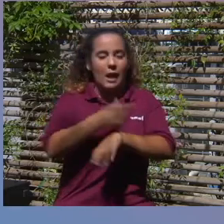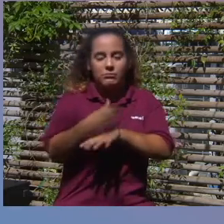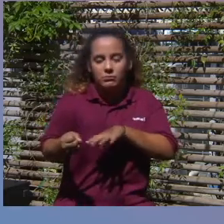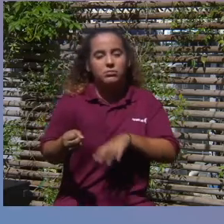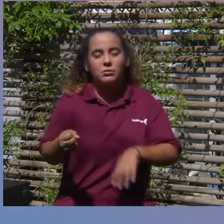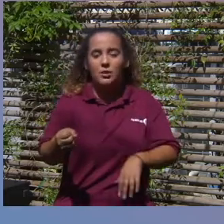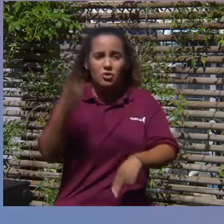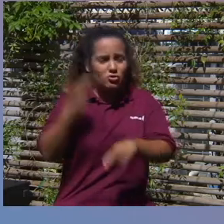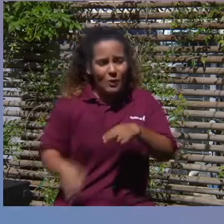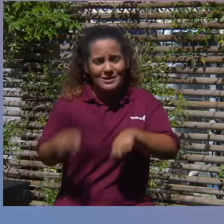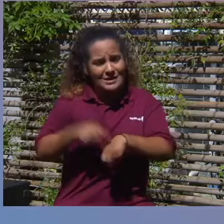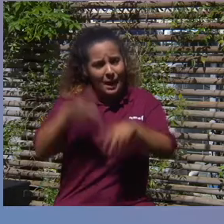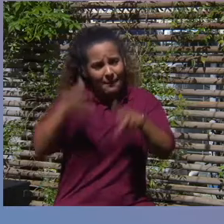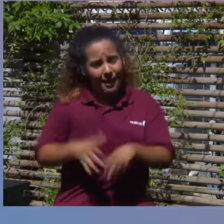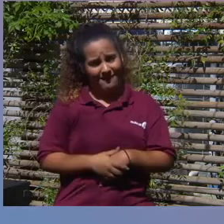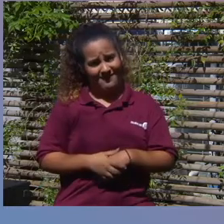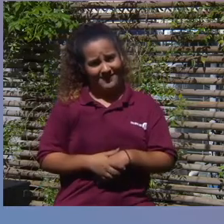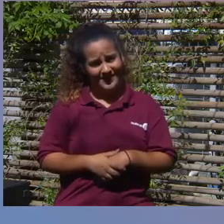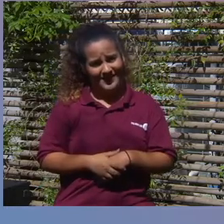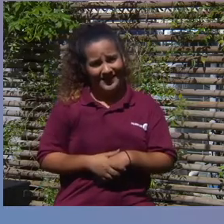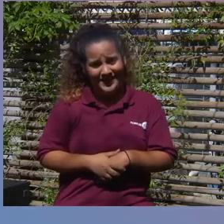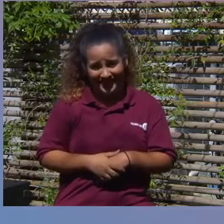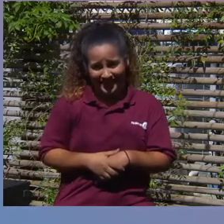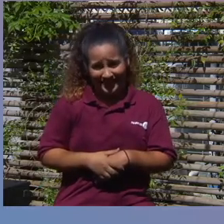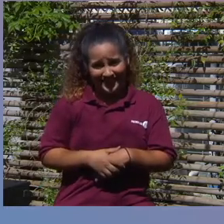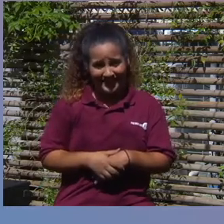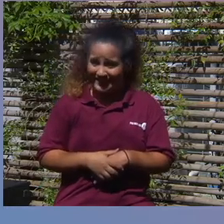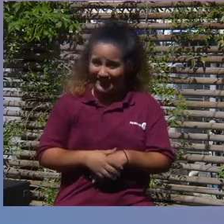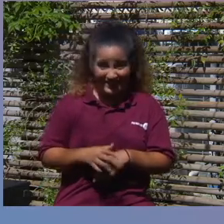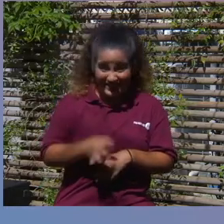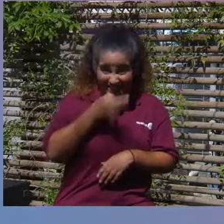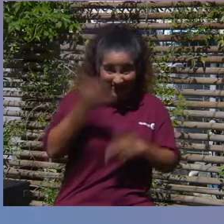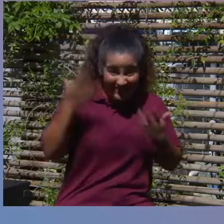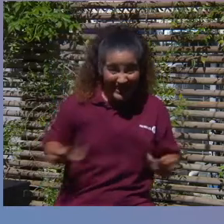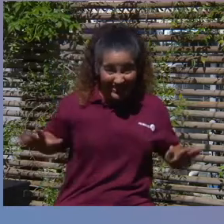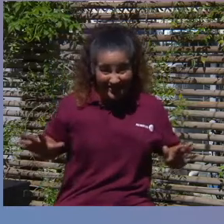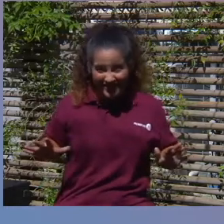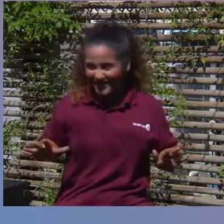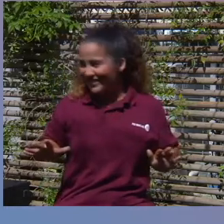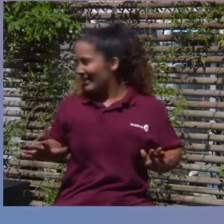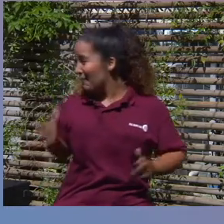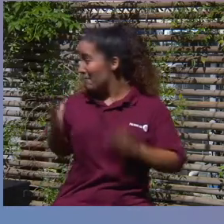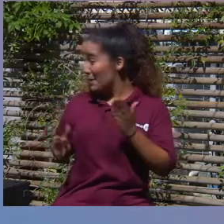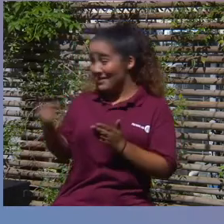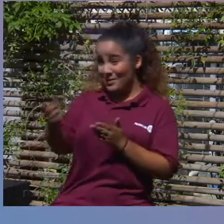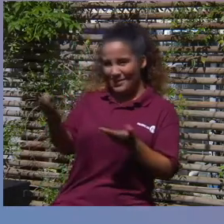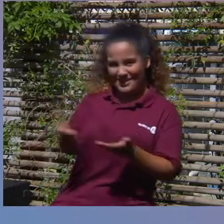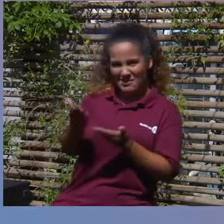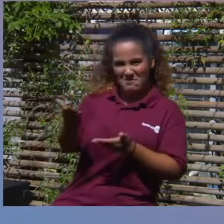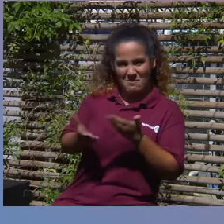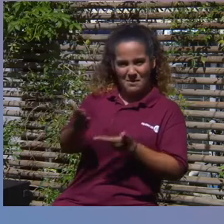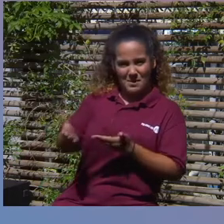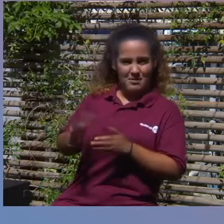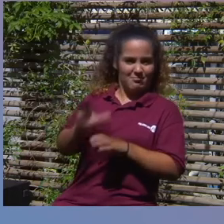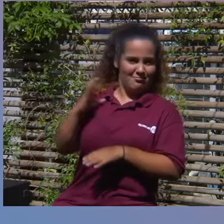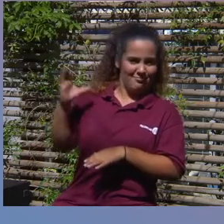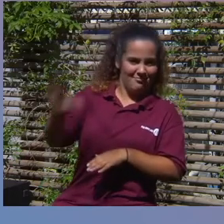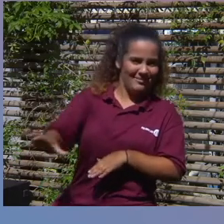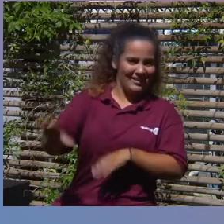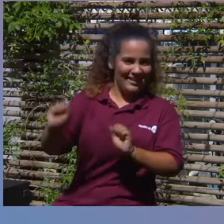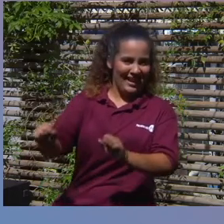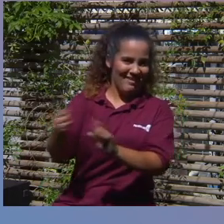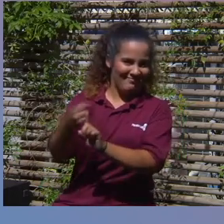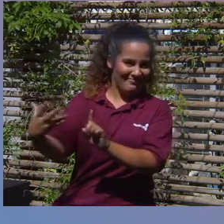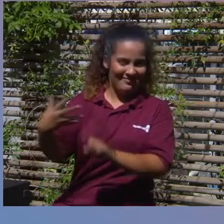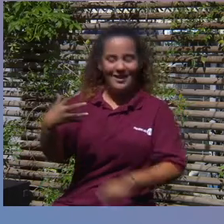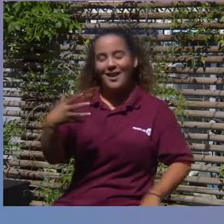Time is getting short now. I'm at the top of the seventh. Okay, well, I'm glad you told us. Maybe someone here. Well, like we can talk. Let's take it. I'm just telling